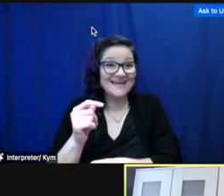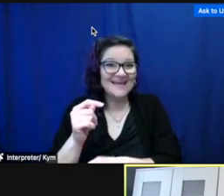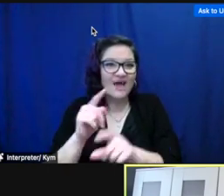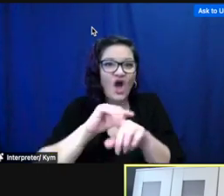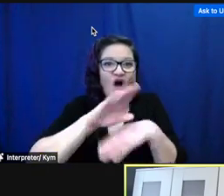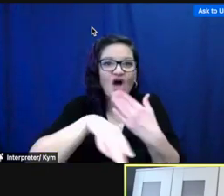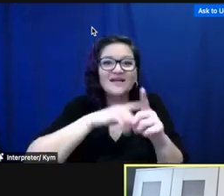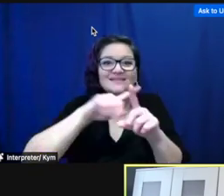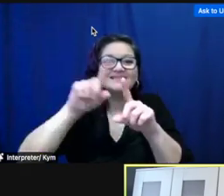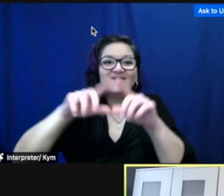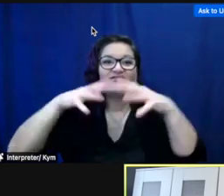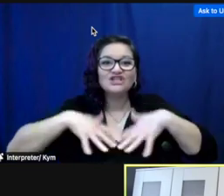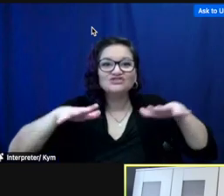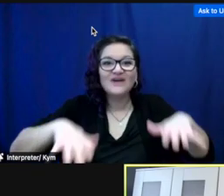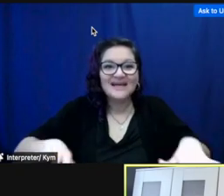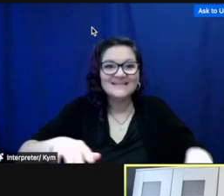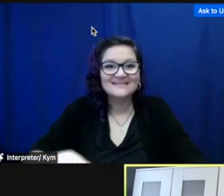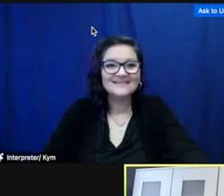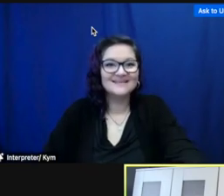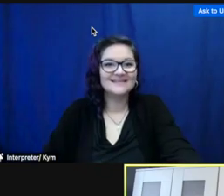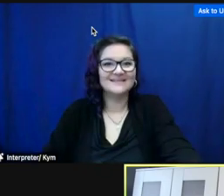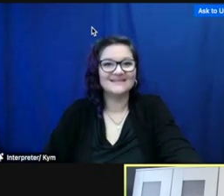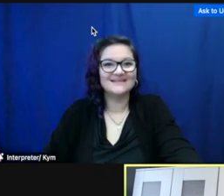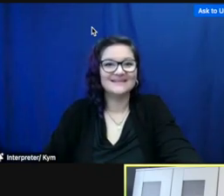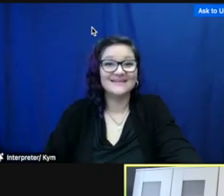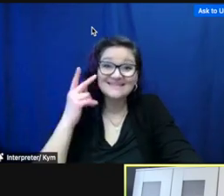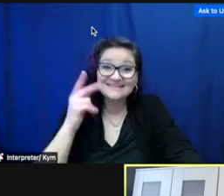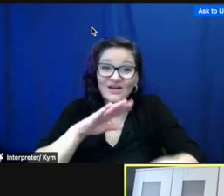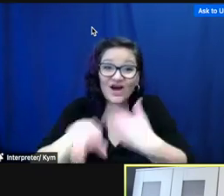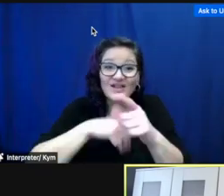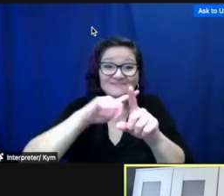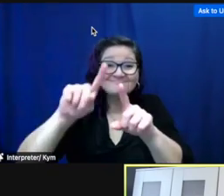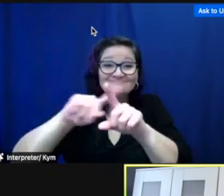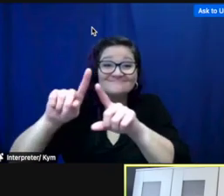see this? See all the different fabrics?